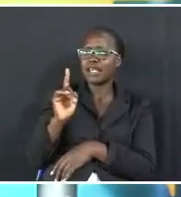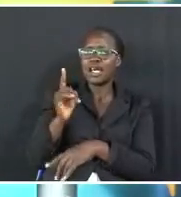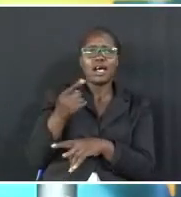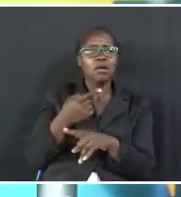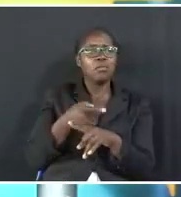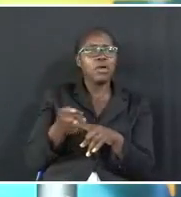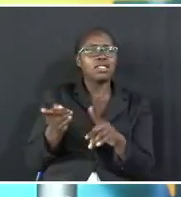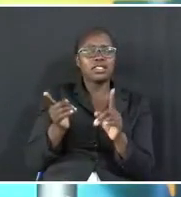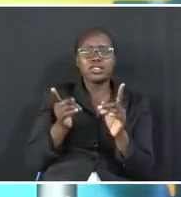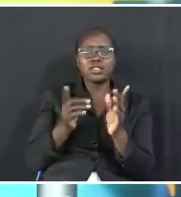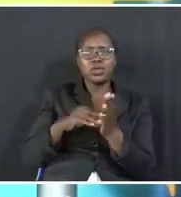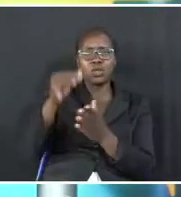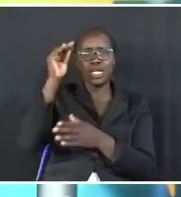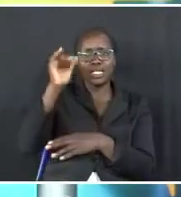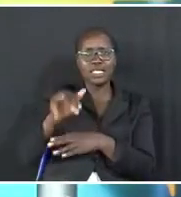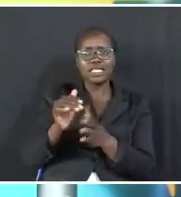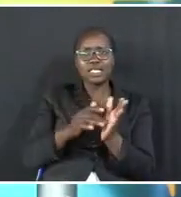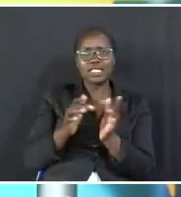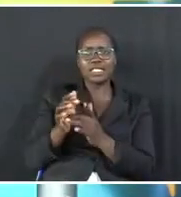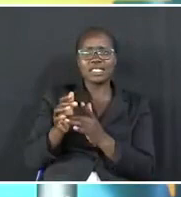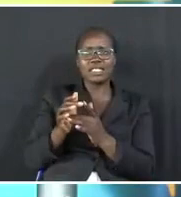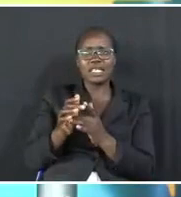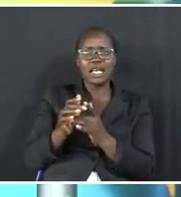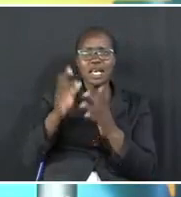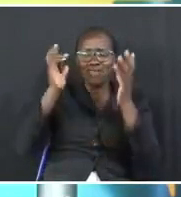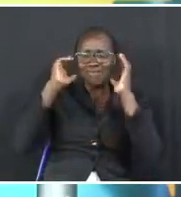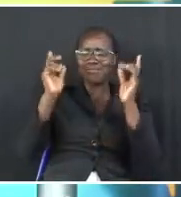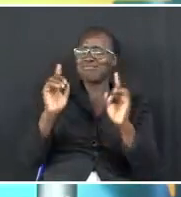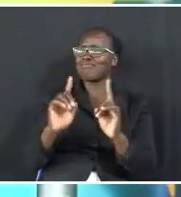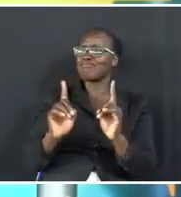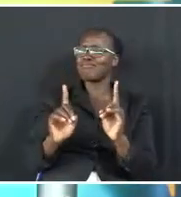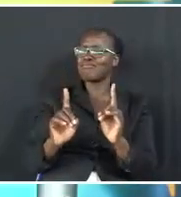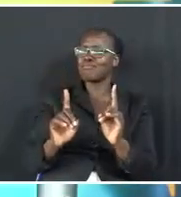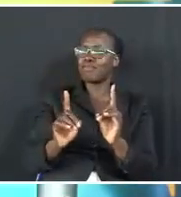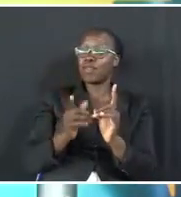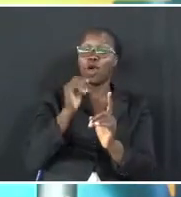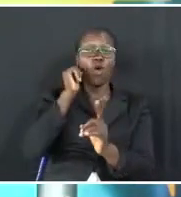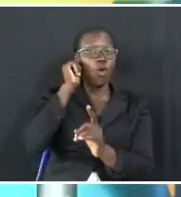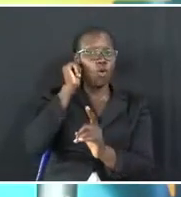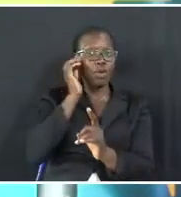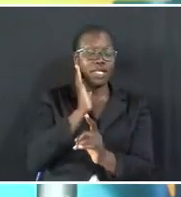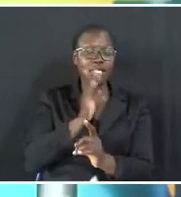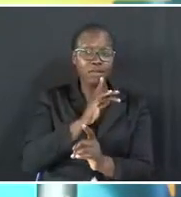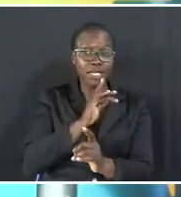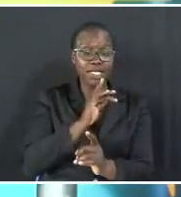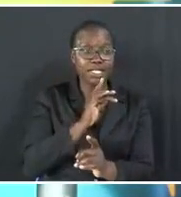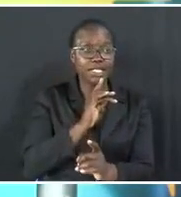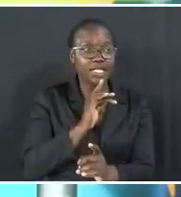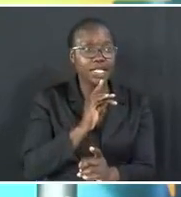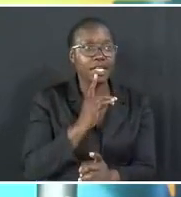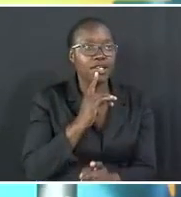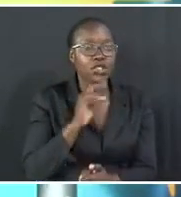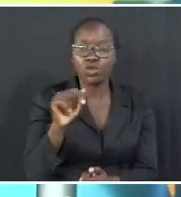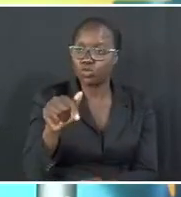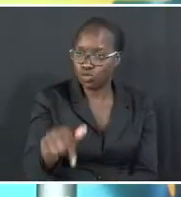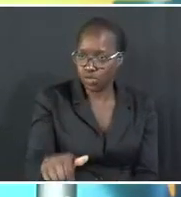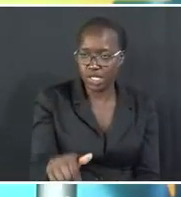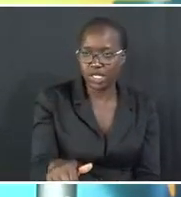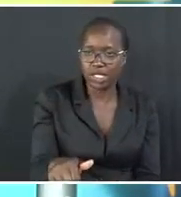But we've learned that Jesus was not disobedient. He obeyed his parents. So